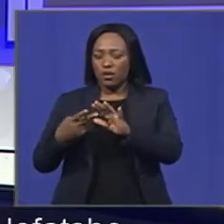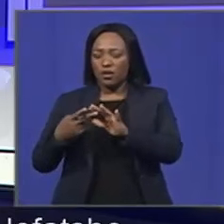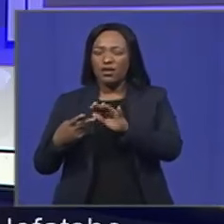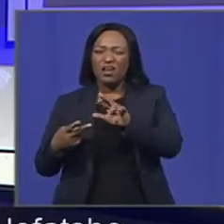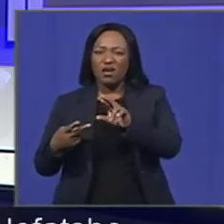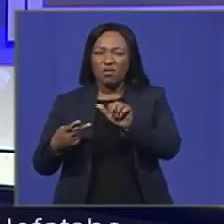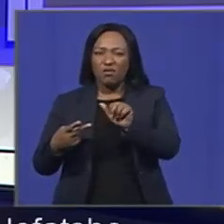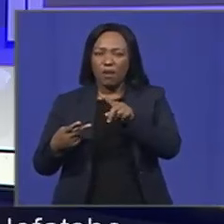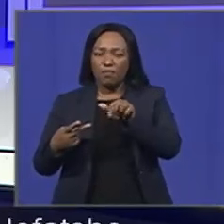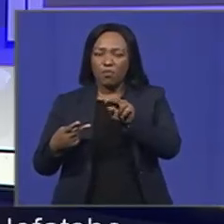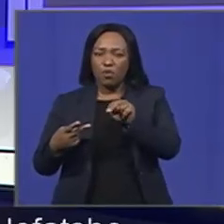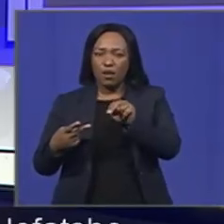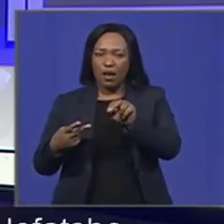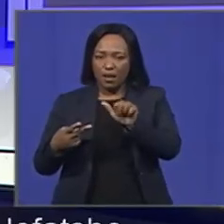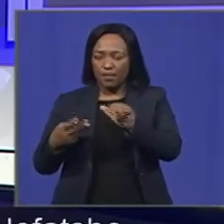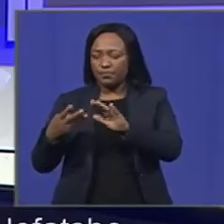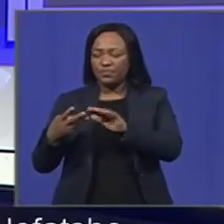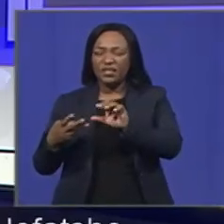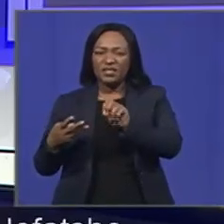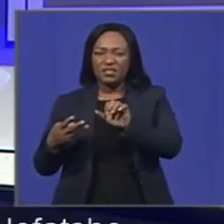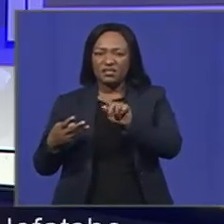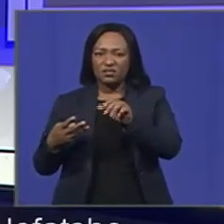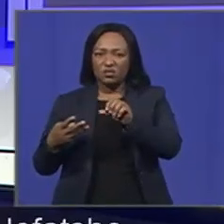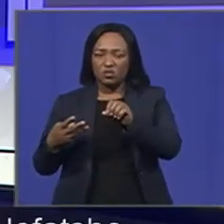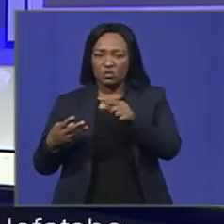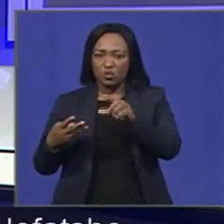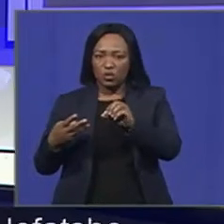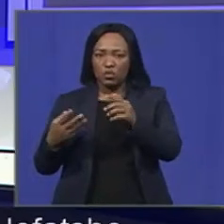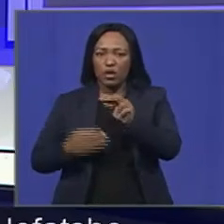kwa Setlagole kwa Northwest.